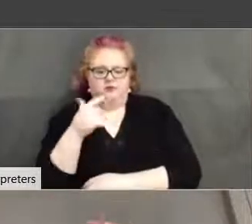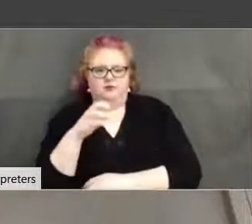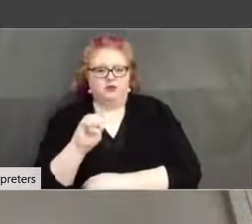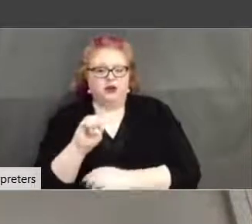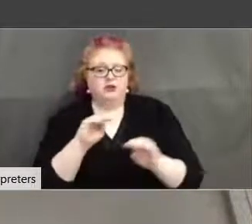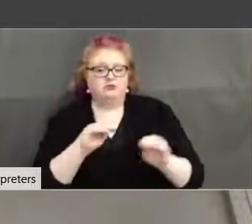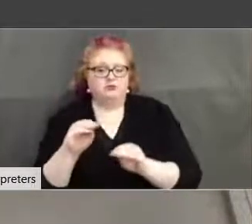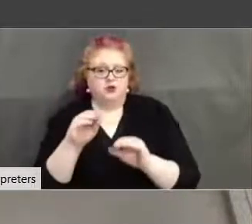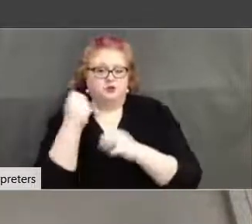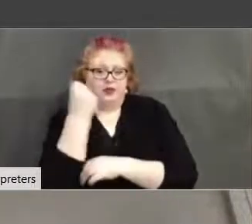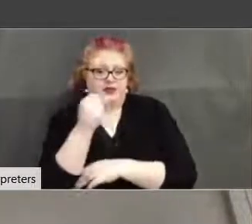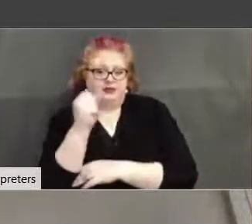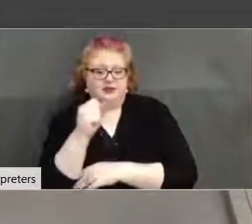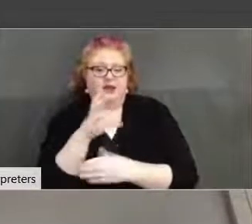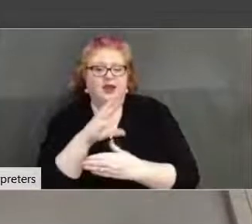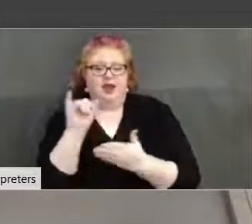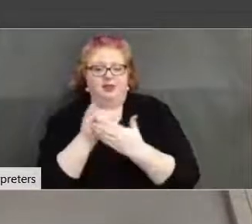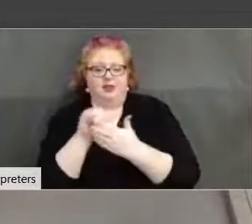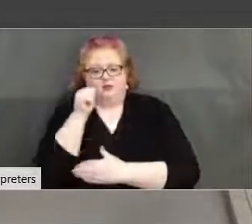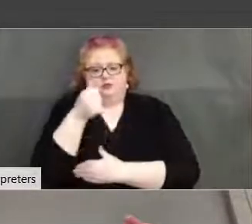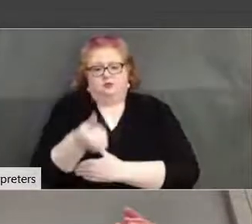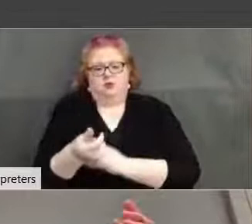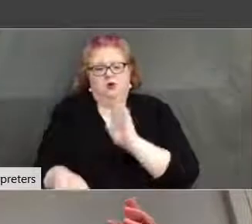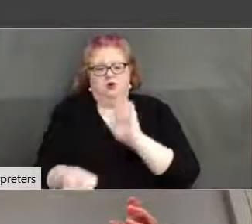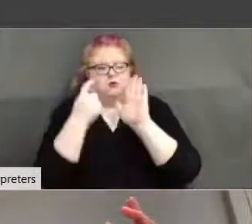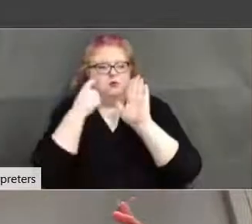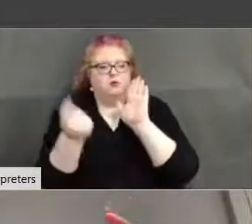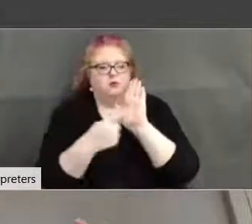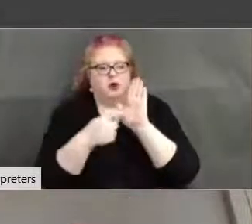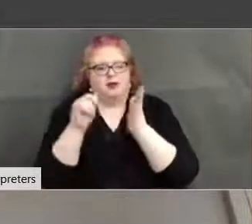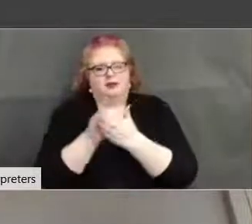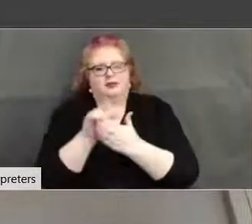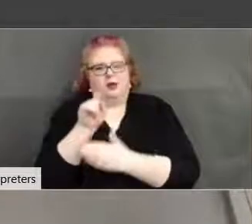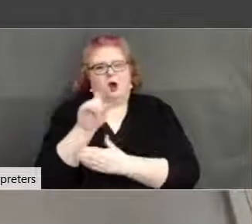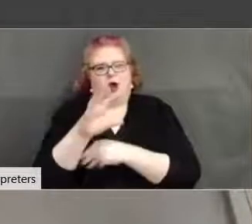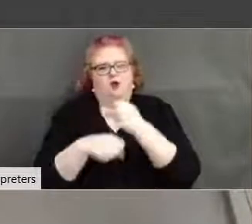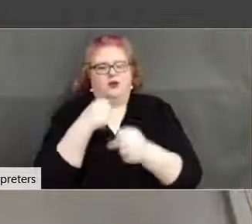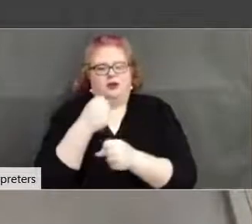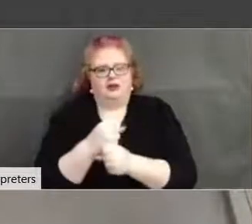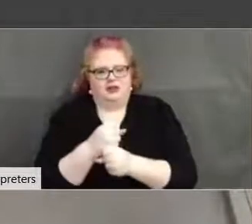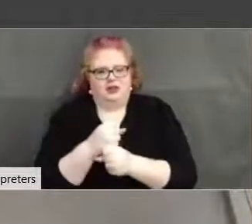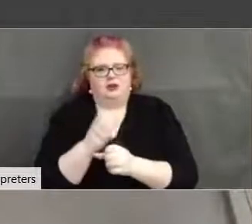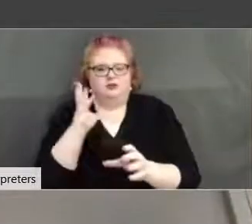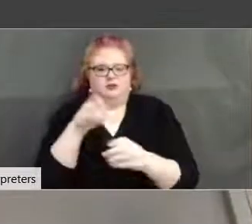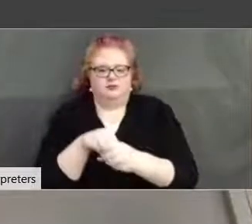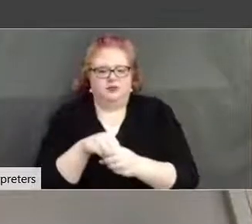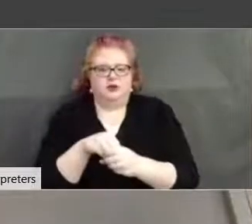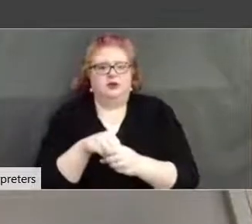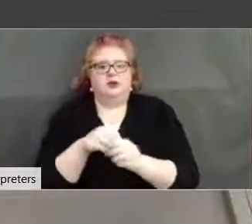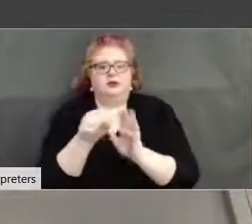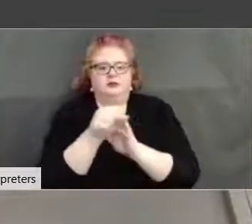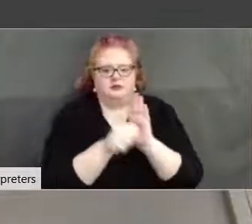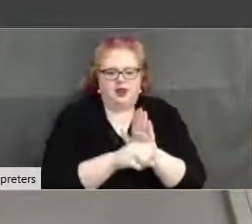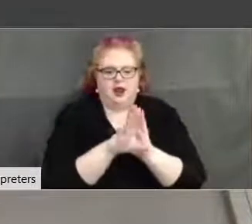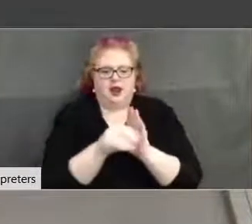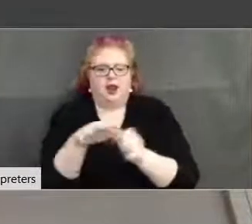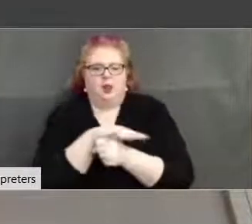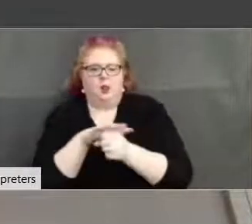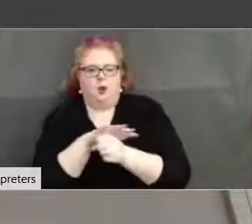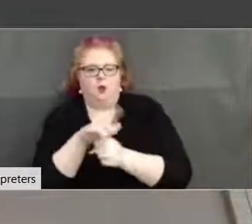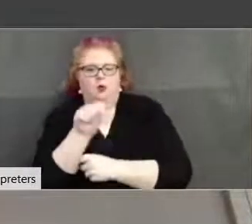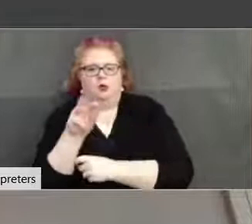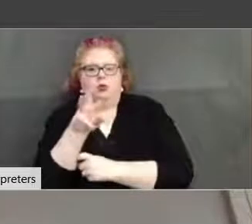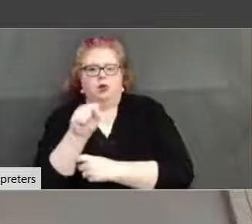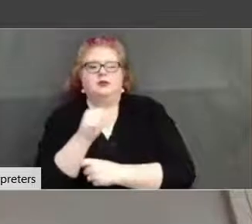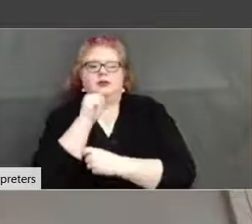the 19th Amendment, ensuring that federal, state, and local laws cannot restrict people from voting on the basis of their gender. And whereas in the